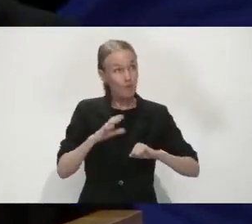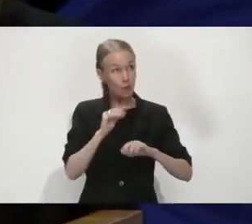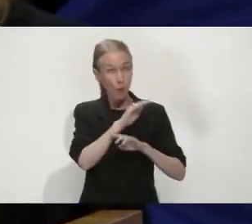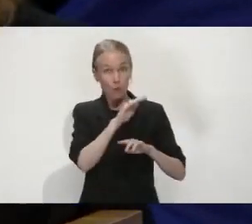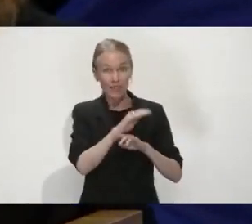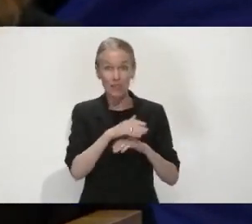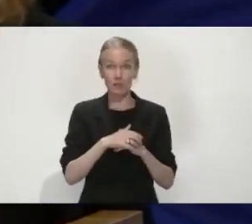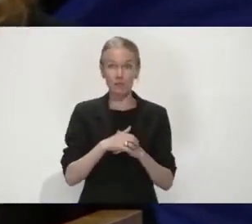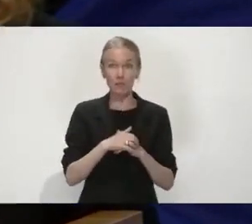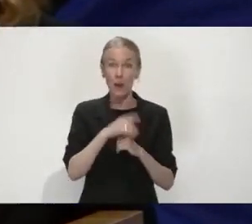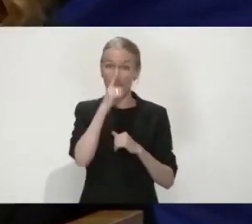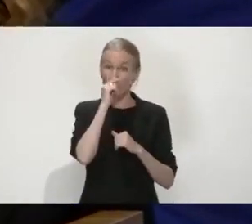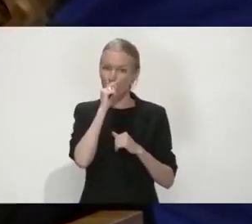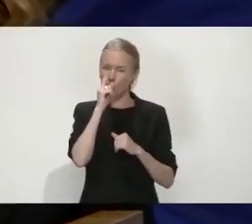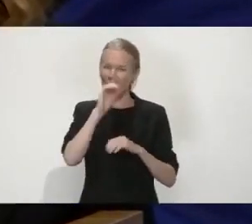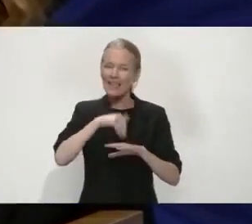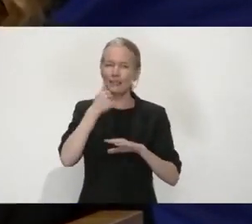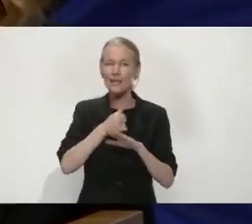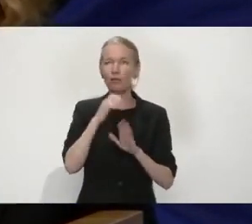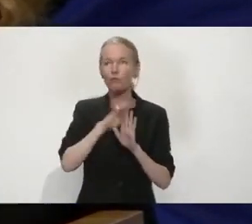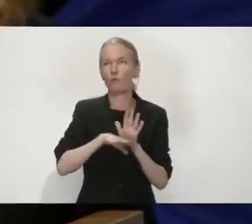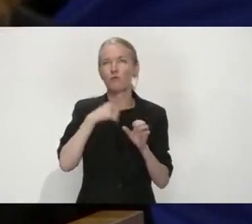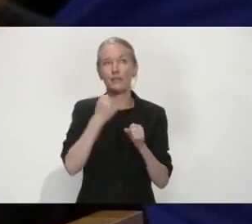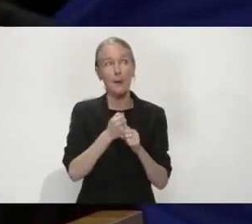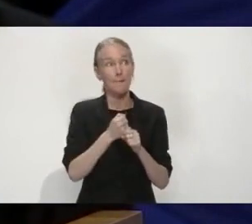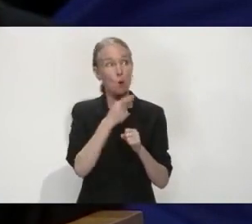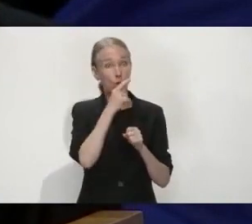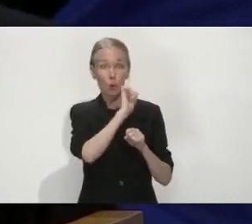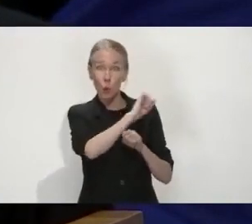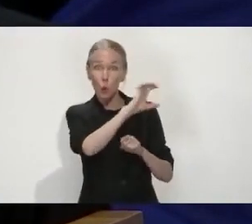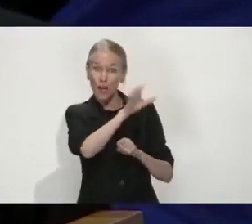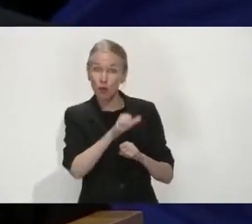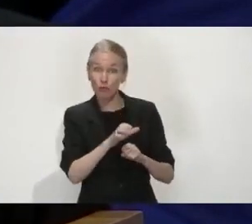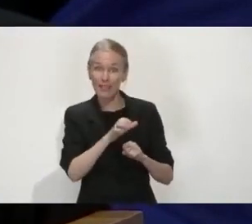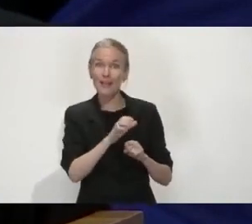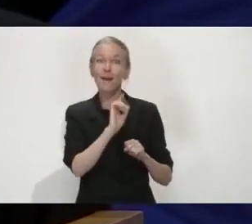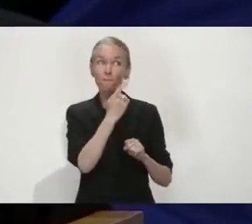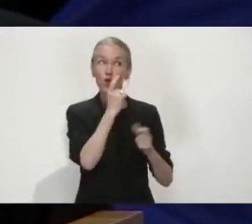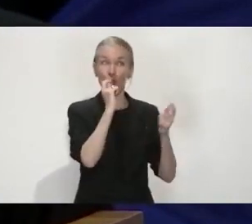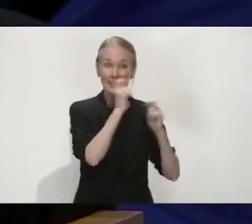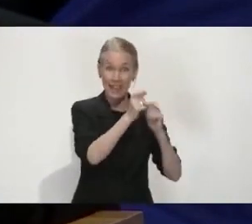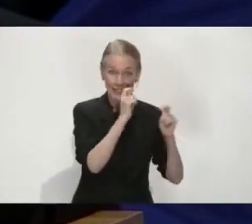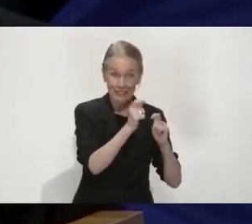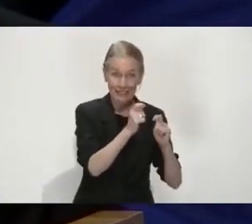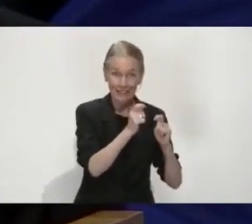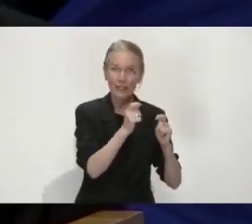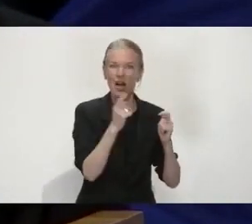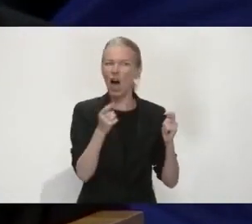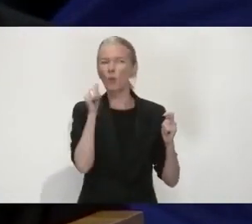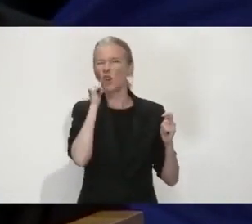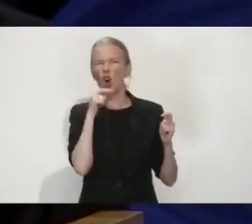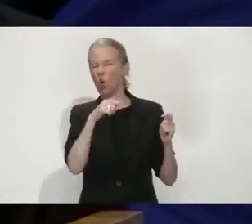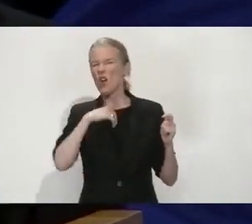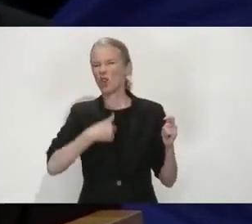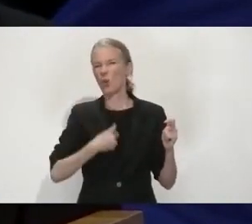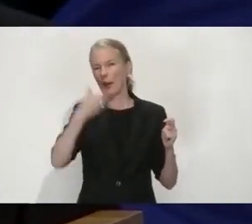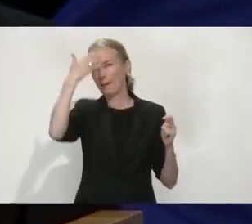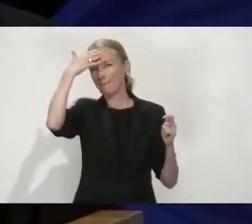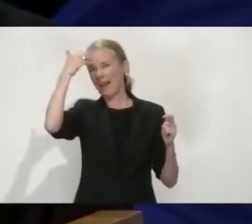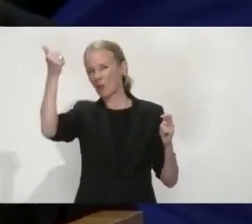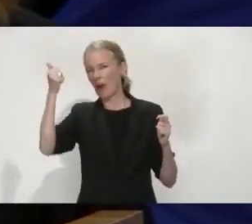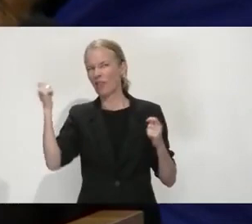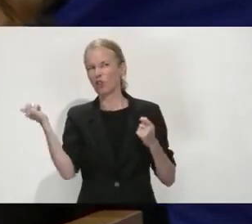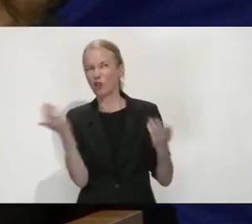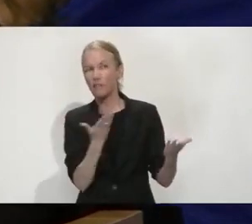different facilities if they don't need perhaps as much mental health support, for example, because they're coming on holiday. Have you been looking at some of those